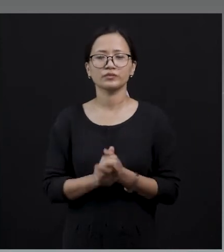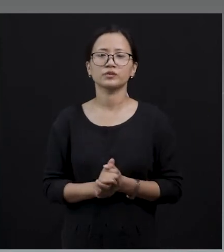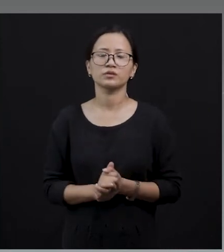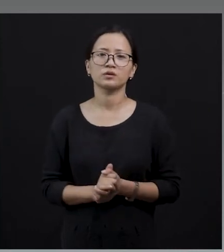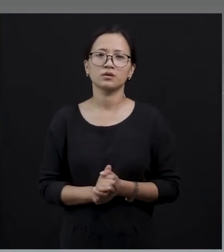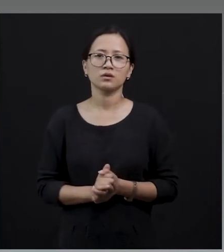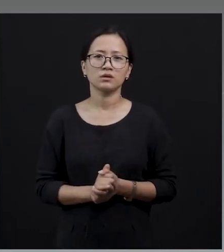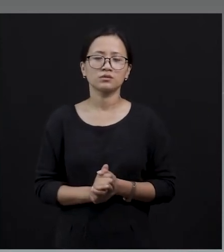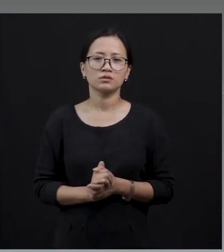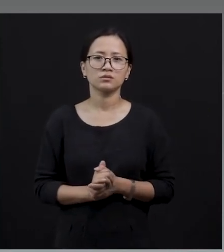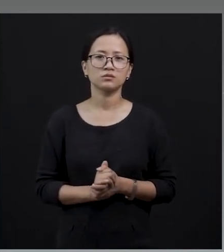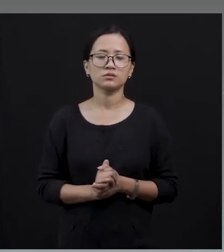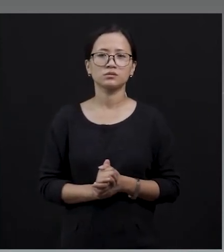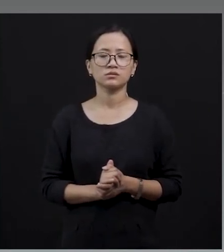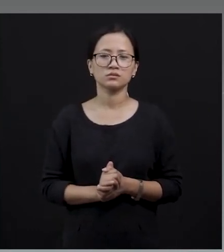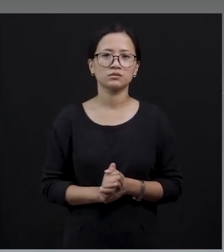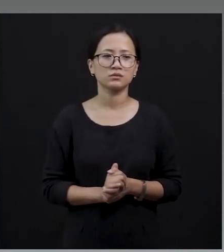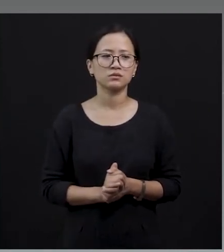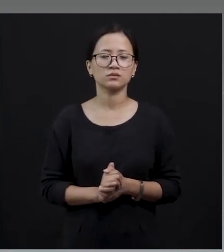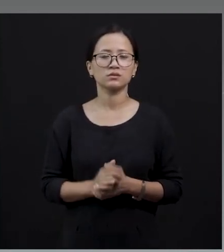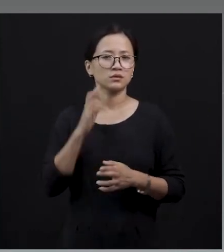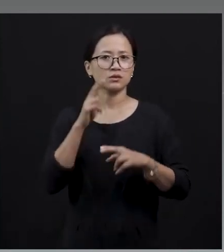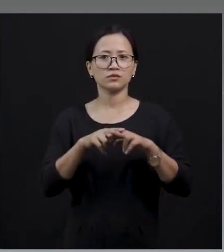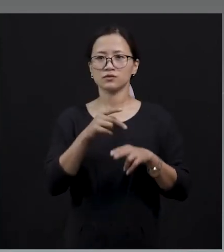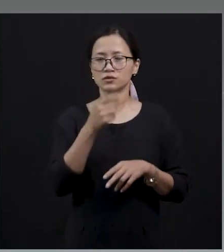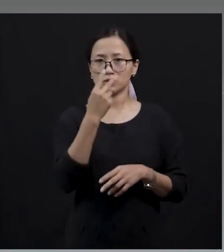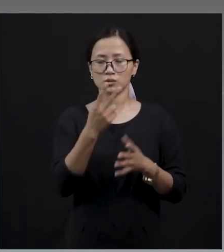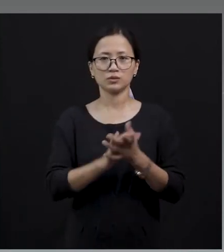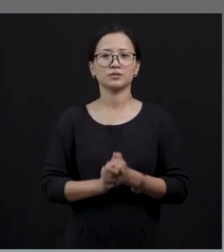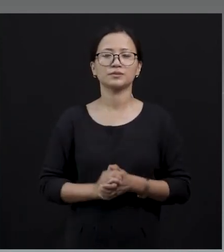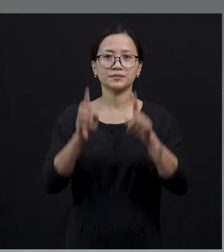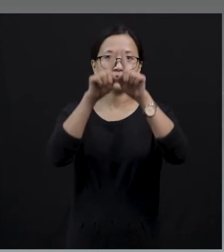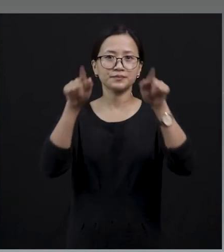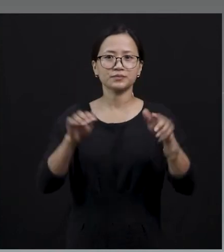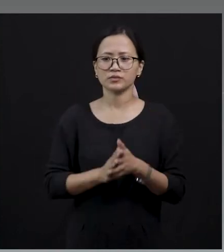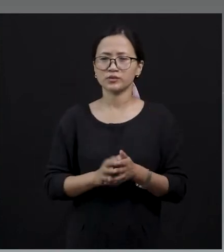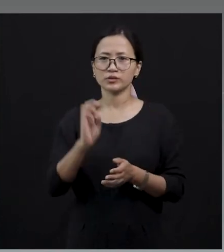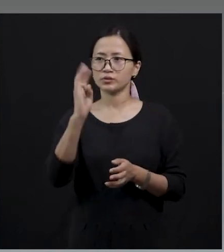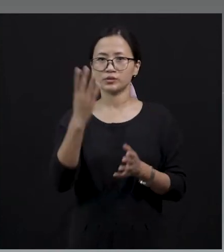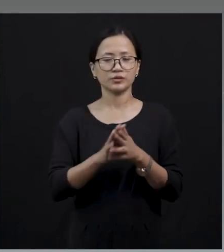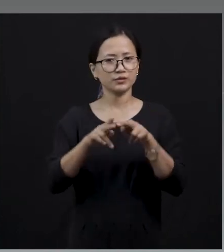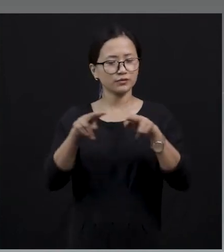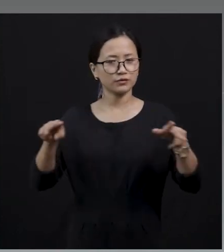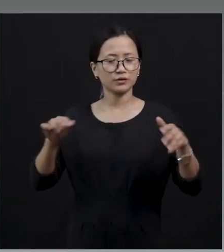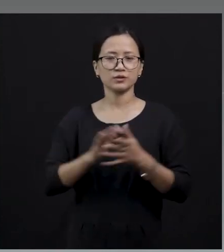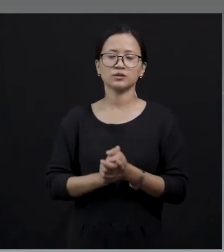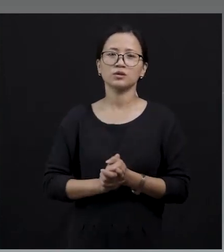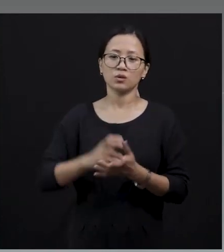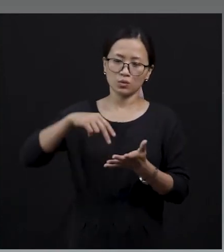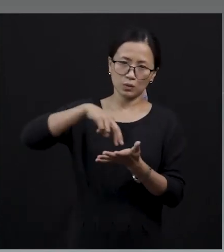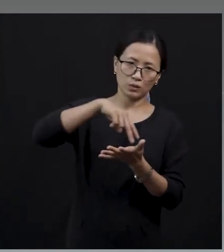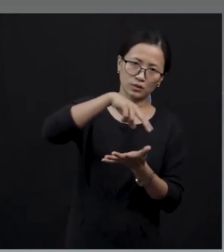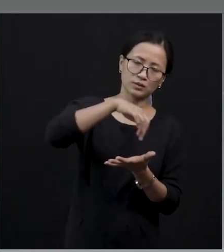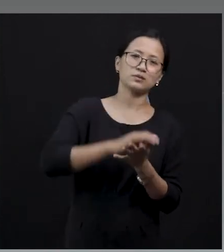also vary, okay? Now, if you look at this, we have three different people walking at a pace. All